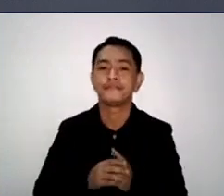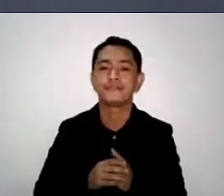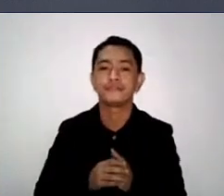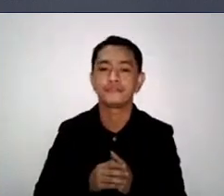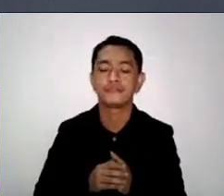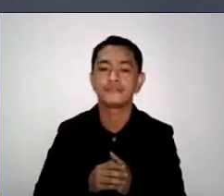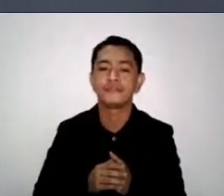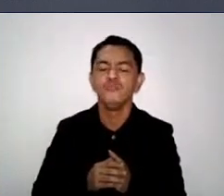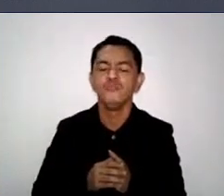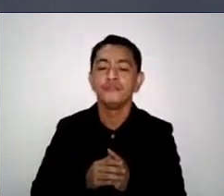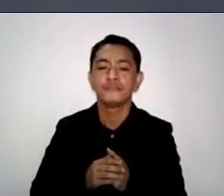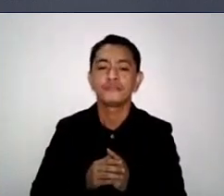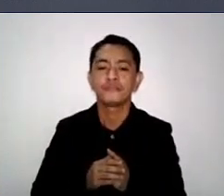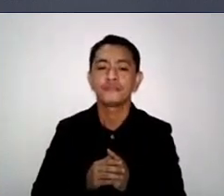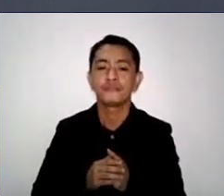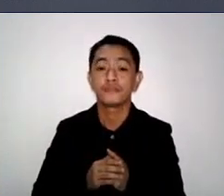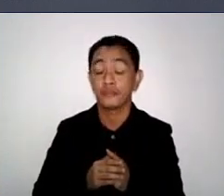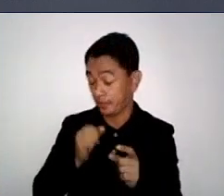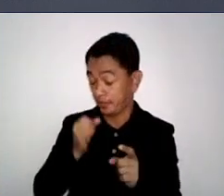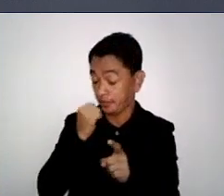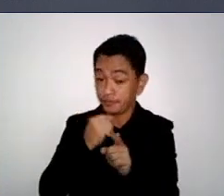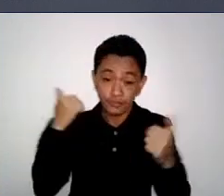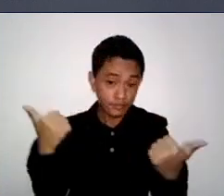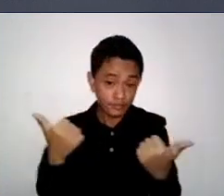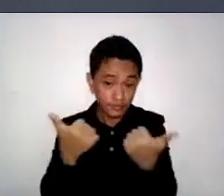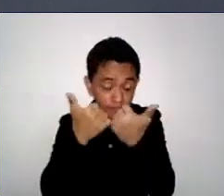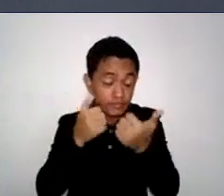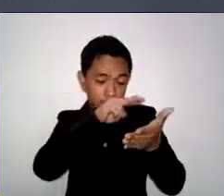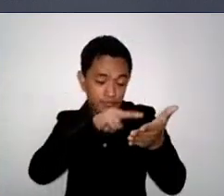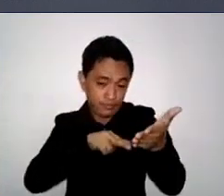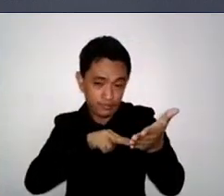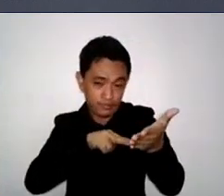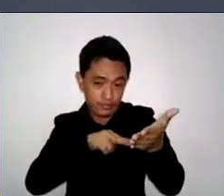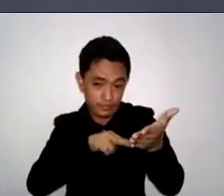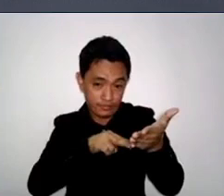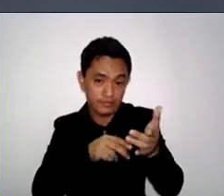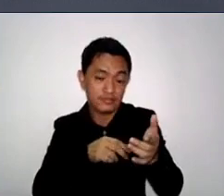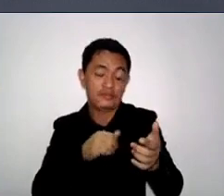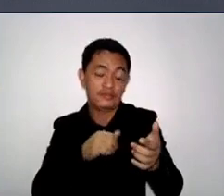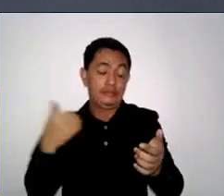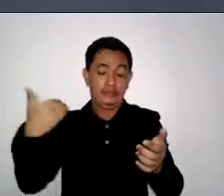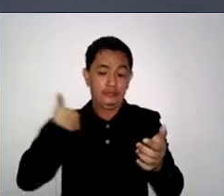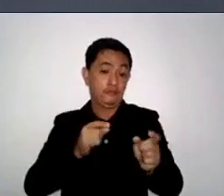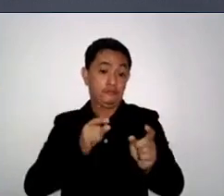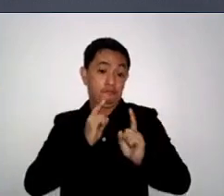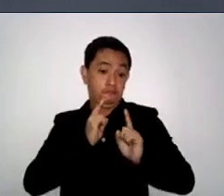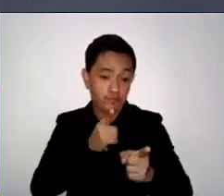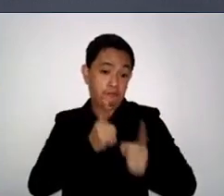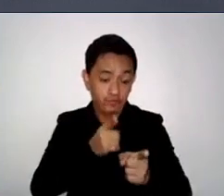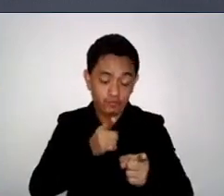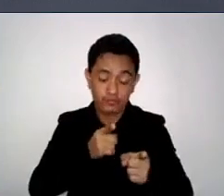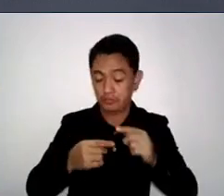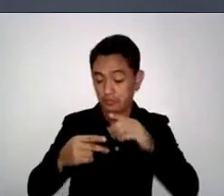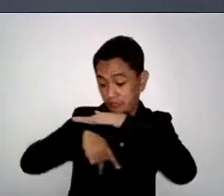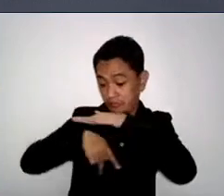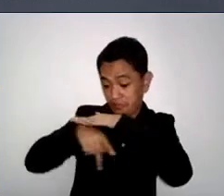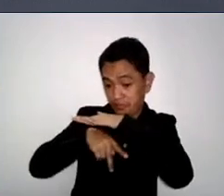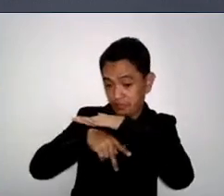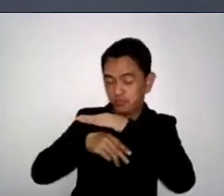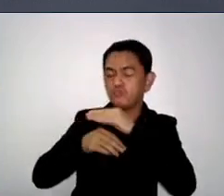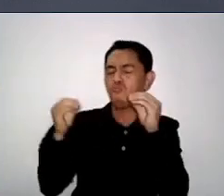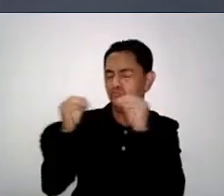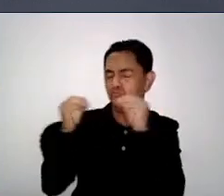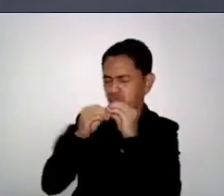If the challenges in reading are not immediately addressed in the primary level, then all the more difficulties will occur as